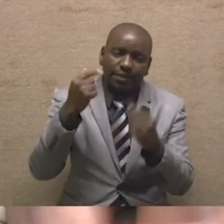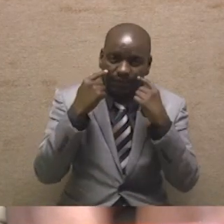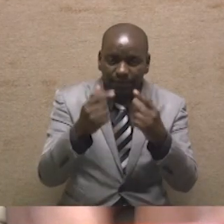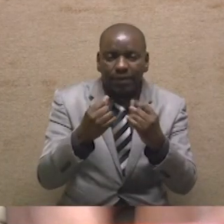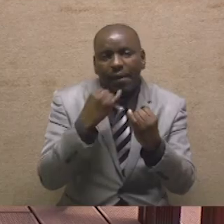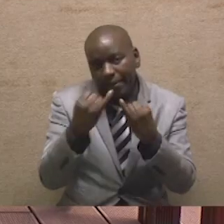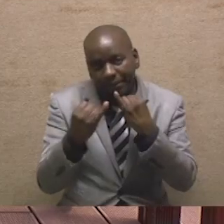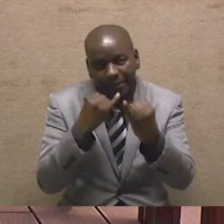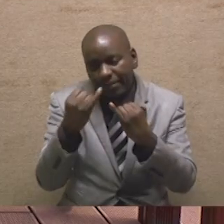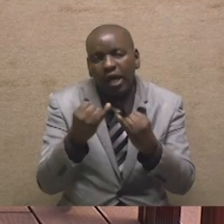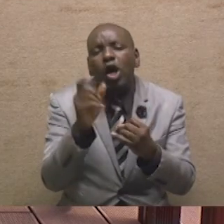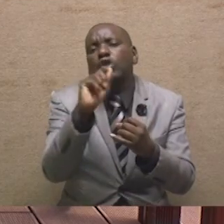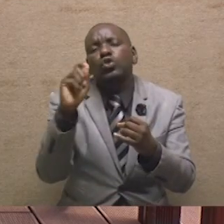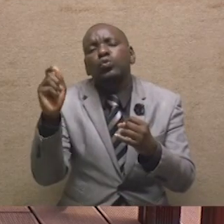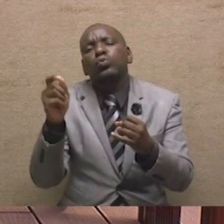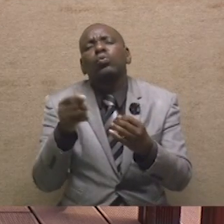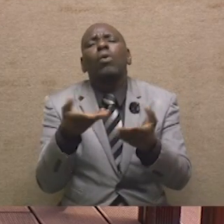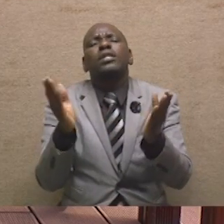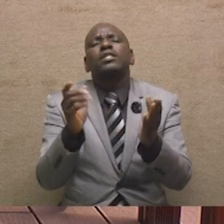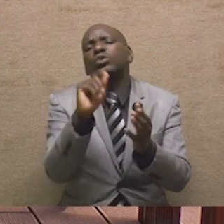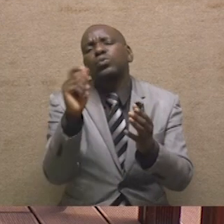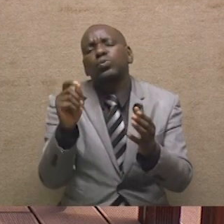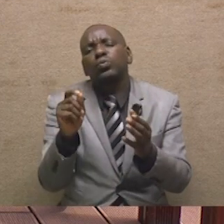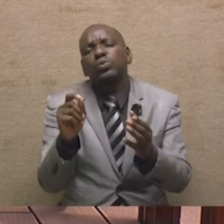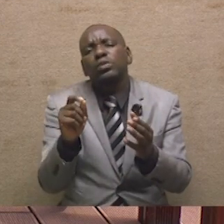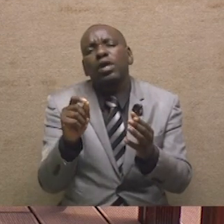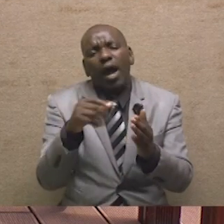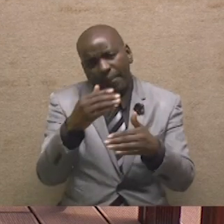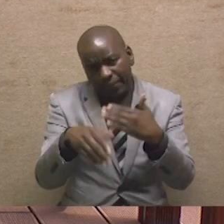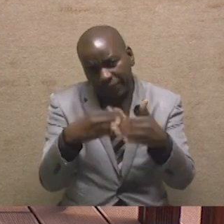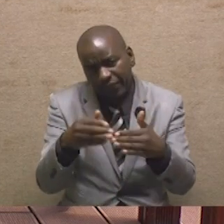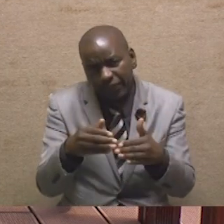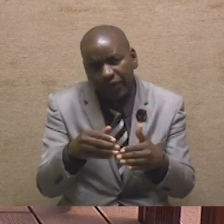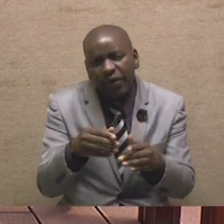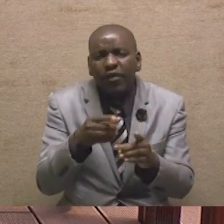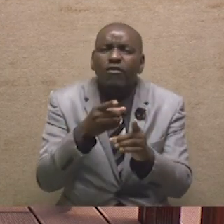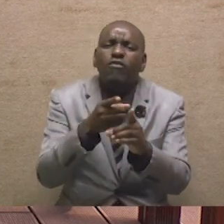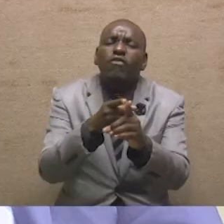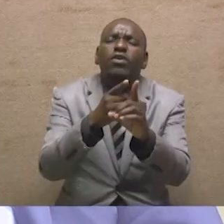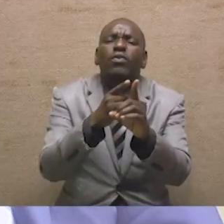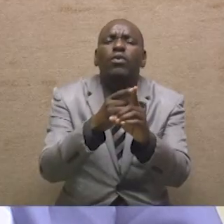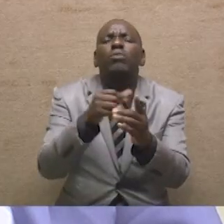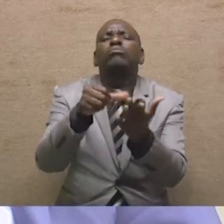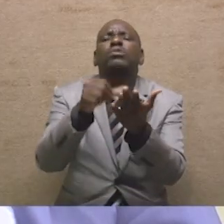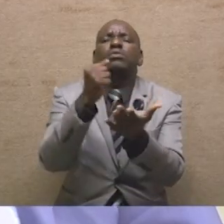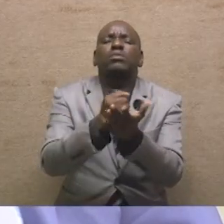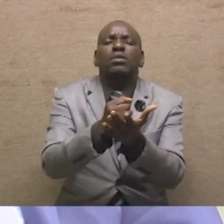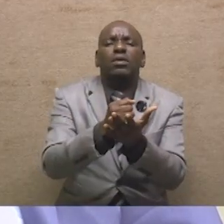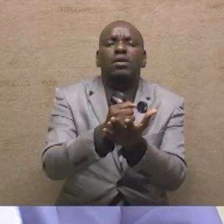about a school, to say what is a school. What are the process that should be followed for one to register a school? The